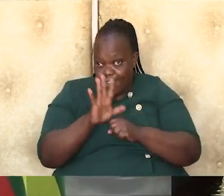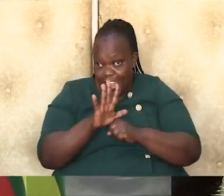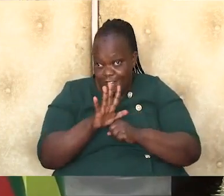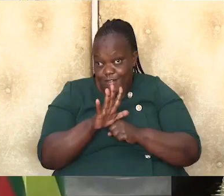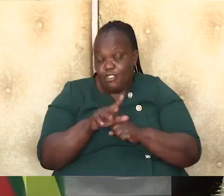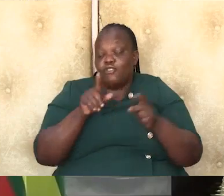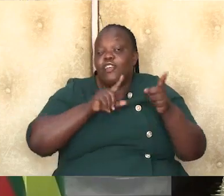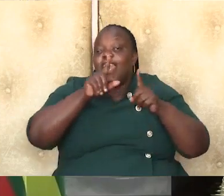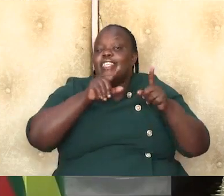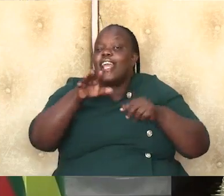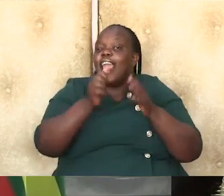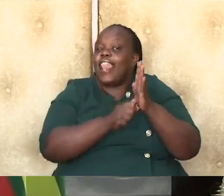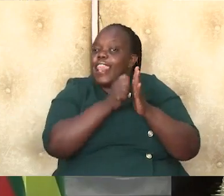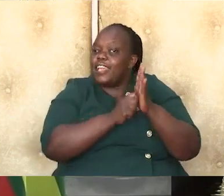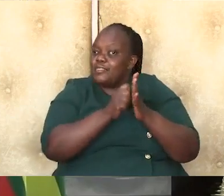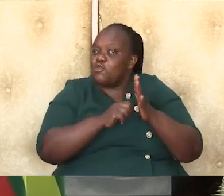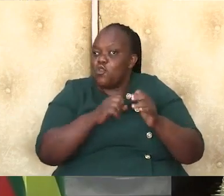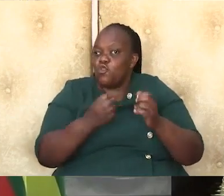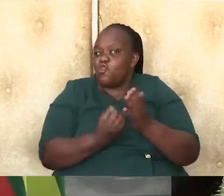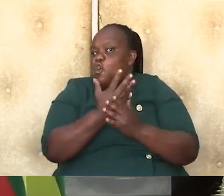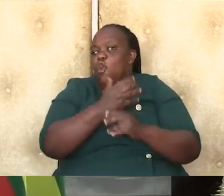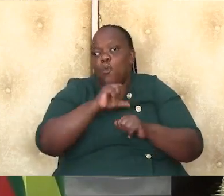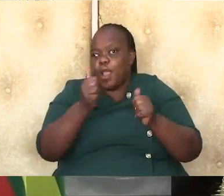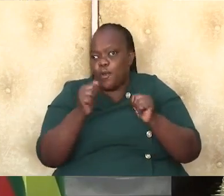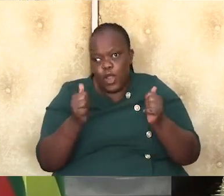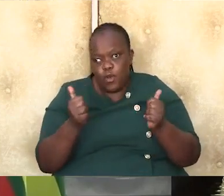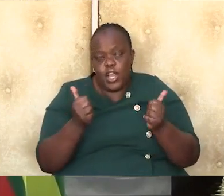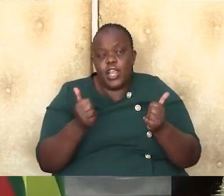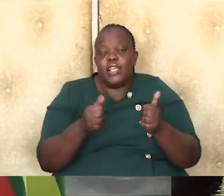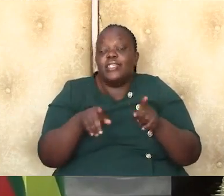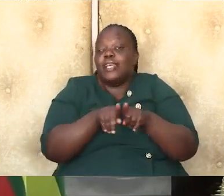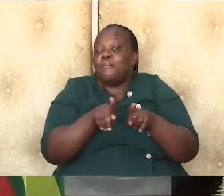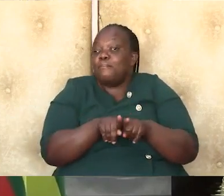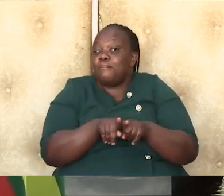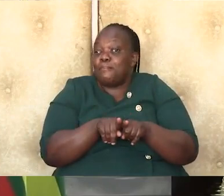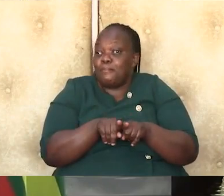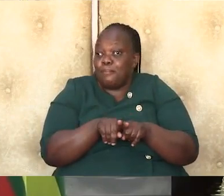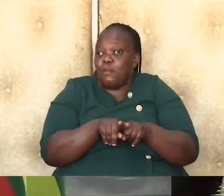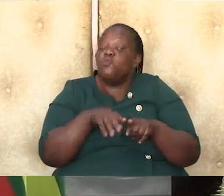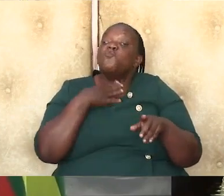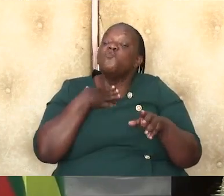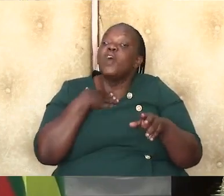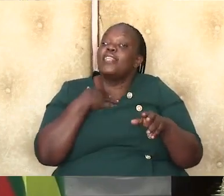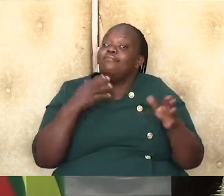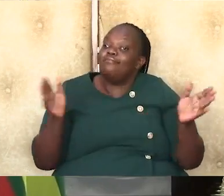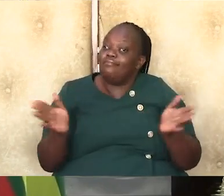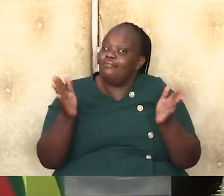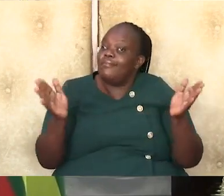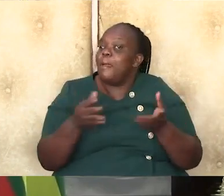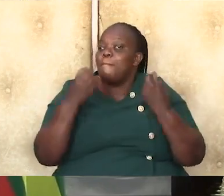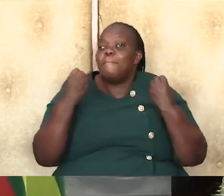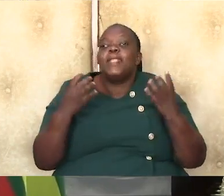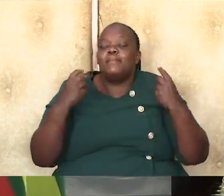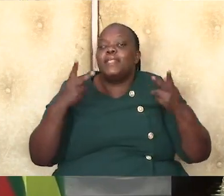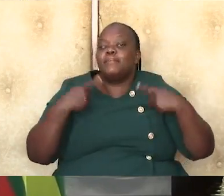the tourism industry has really recovered very, very well. And we really want to encourage as many